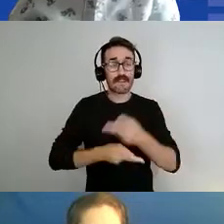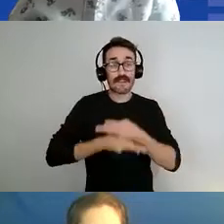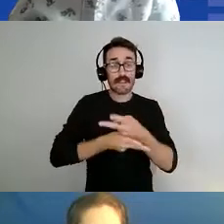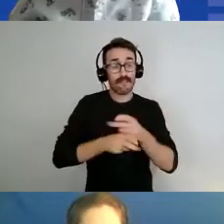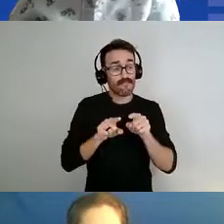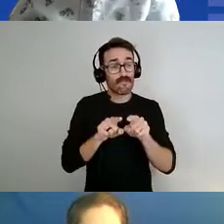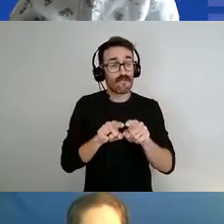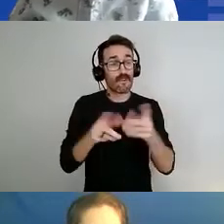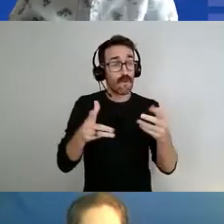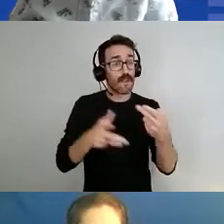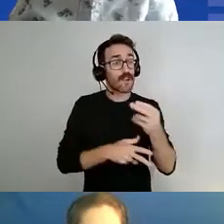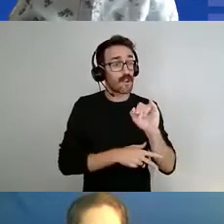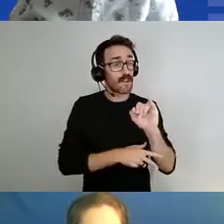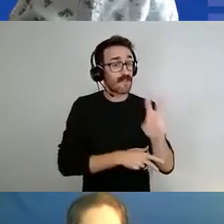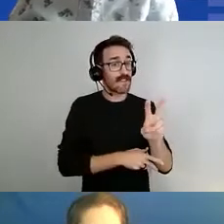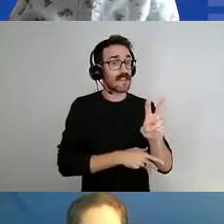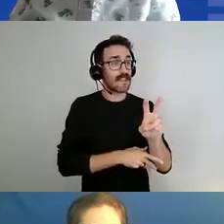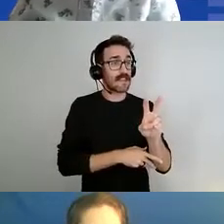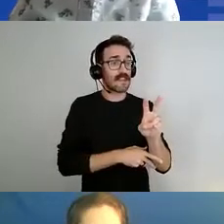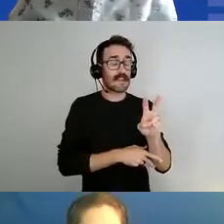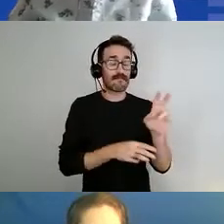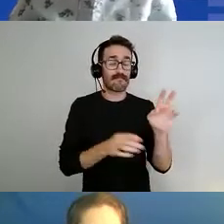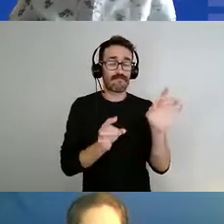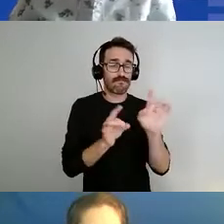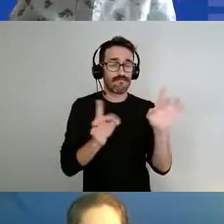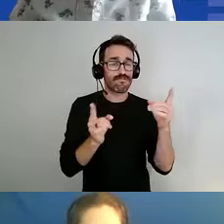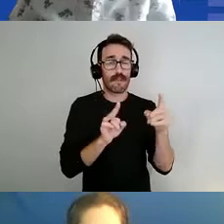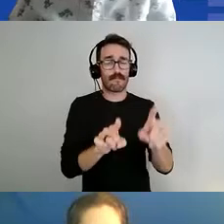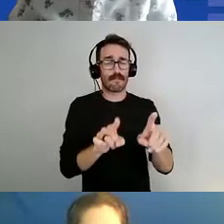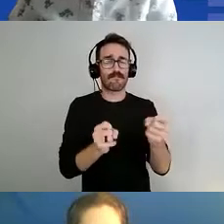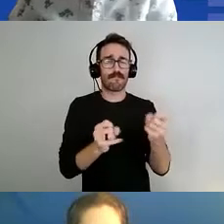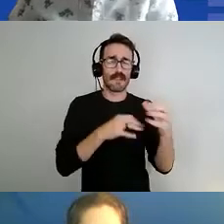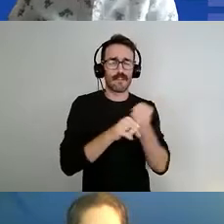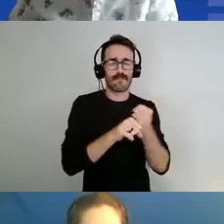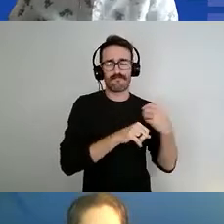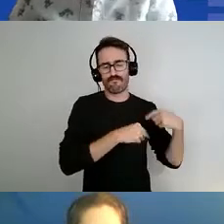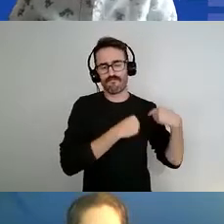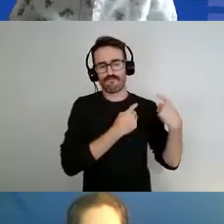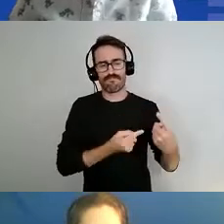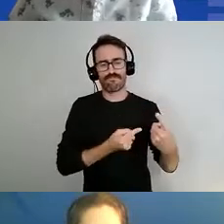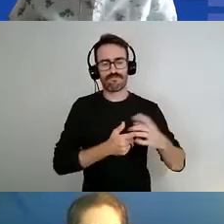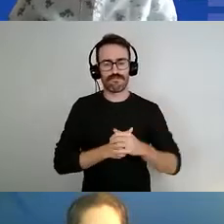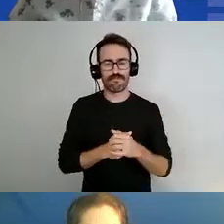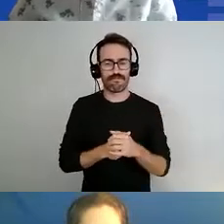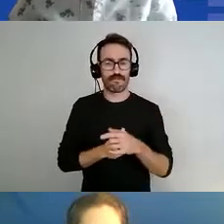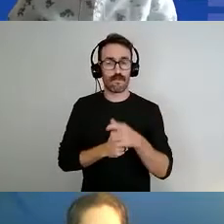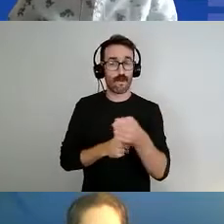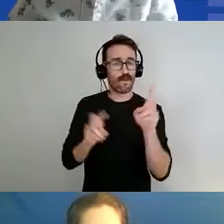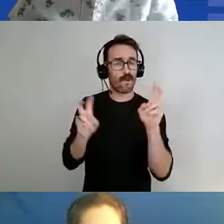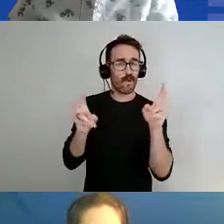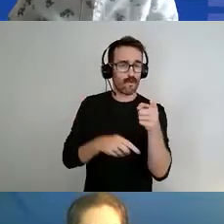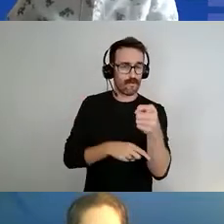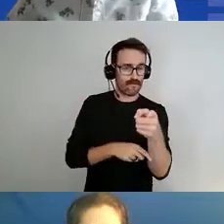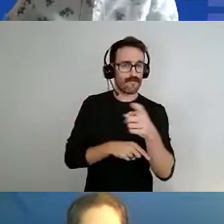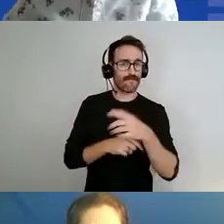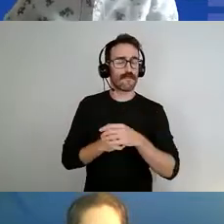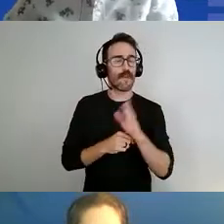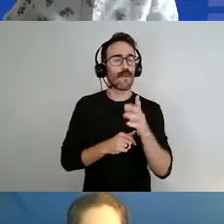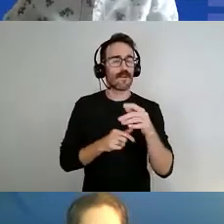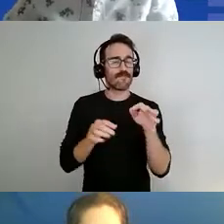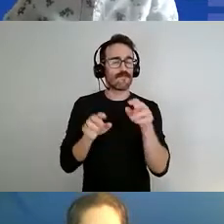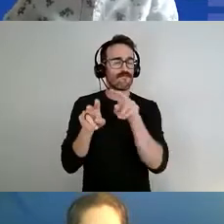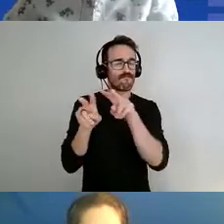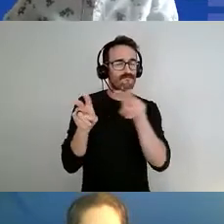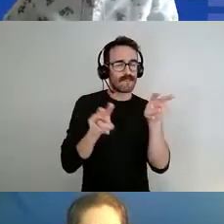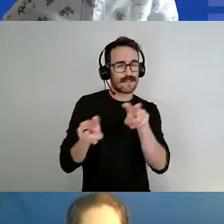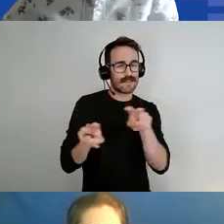height of the HIV/AIDS crisis. So there is a quote here up on the screen. I'm going to read aloud the